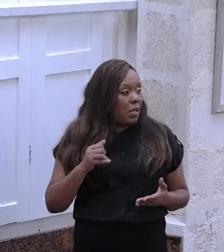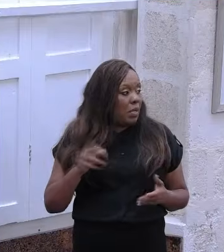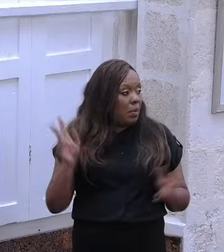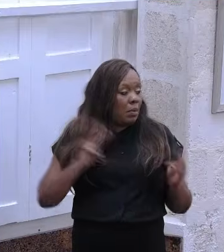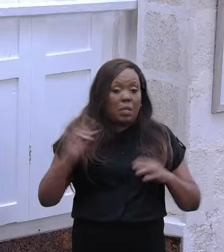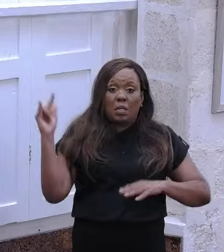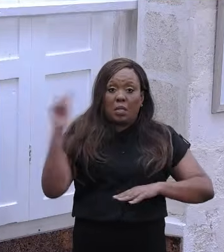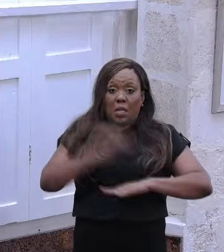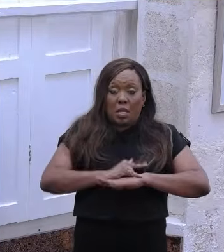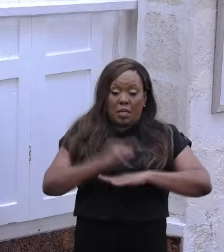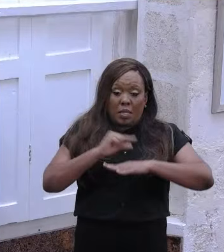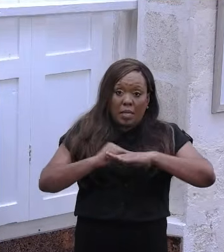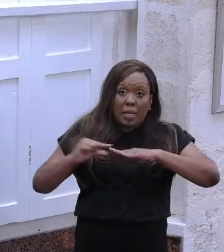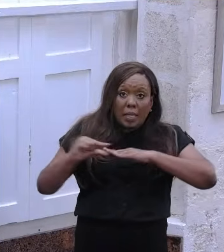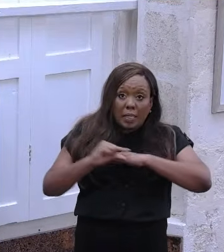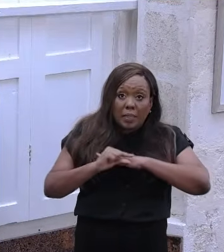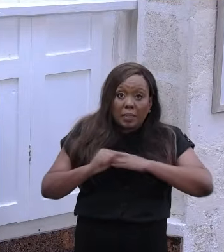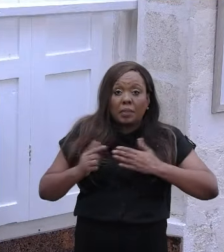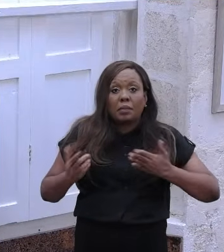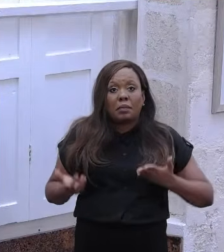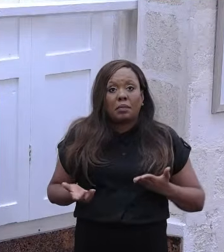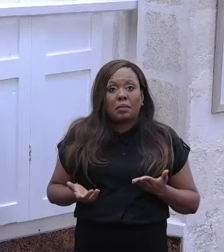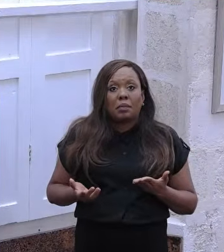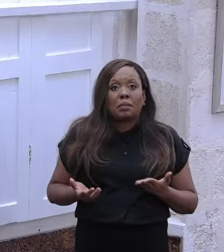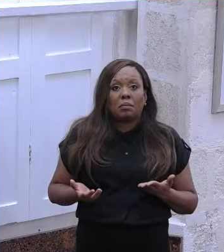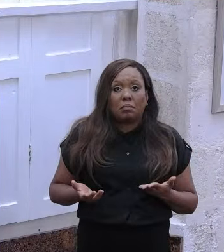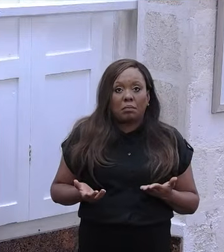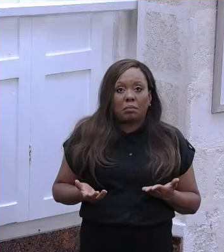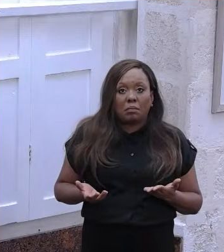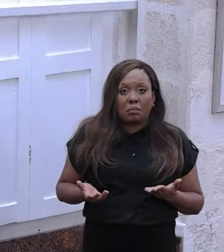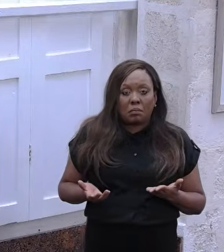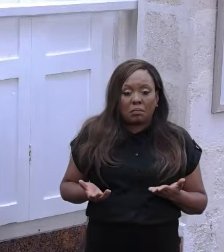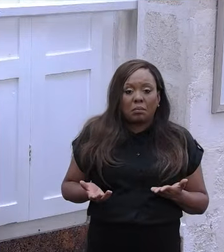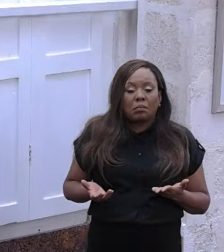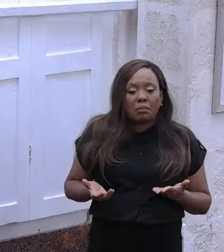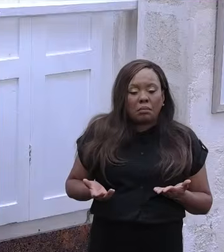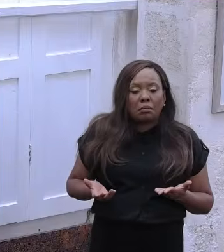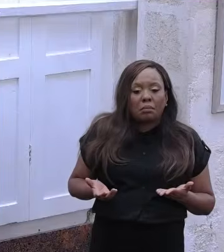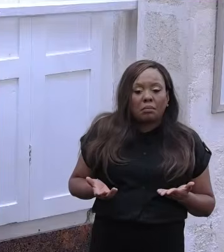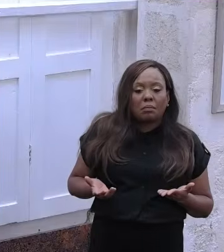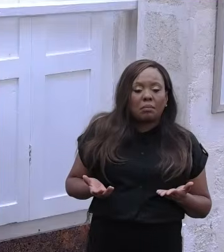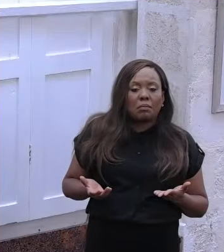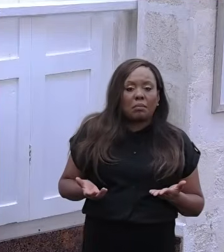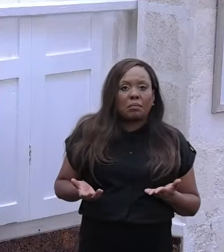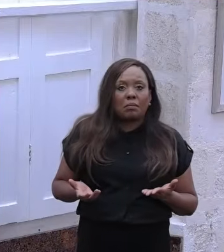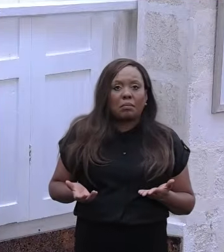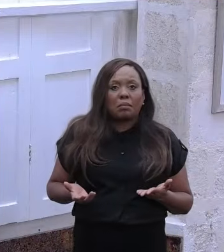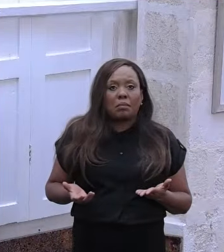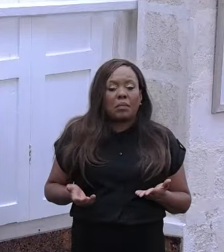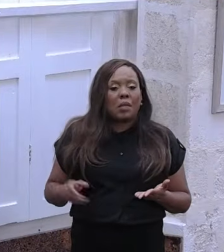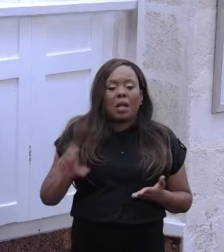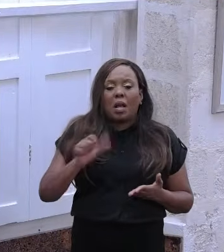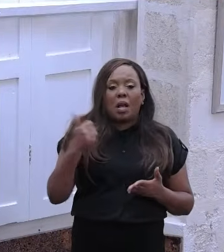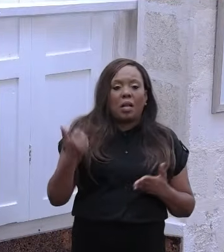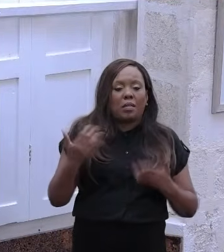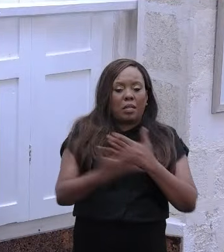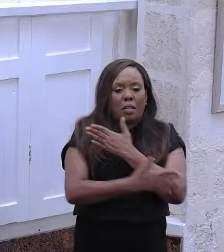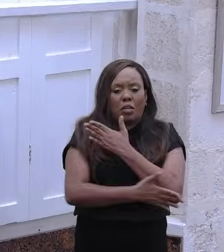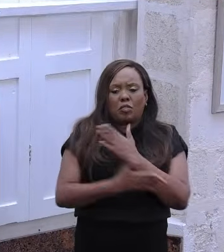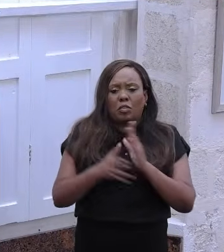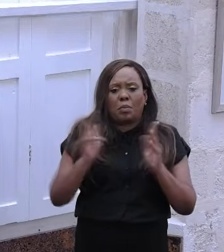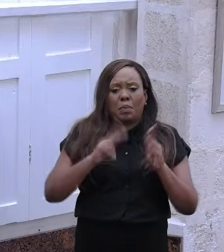to fill that gap. That will happen in a country that is growing, and if it is a high income country, there are things that